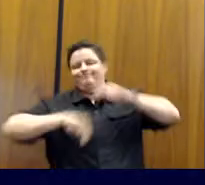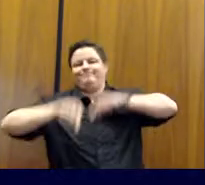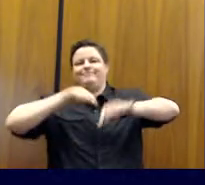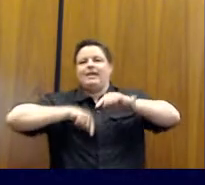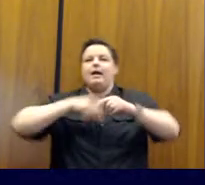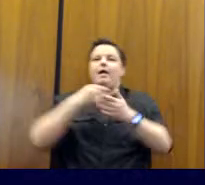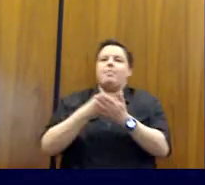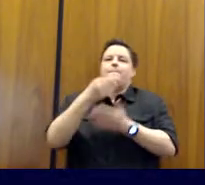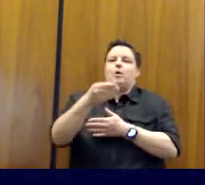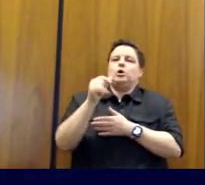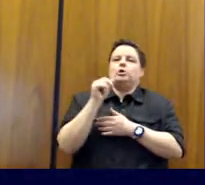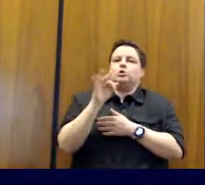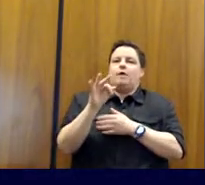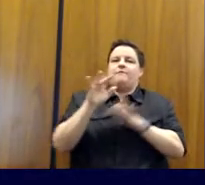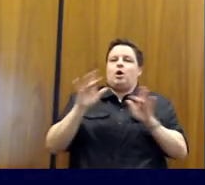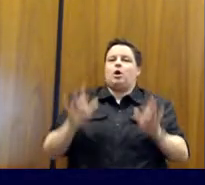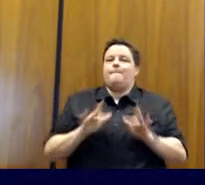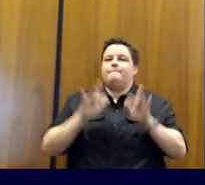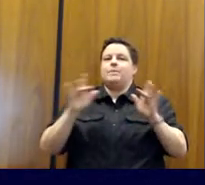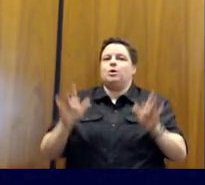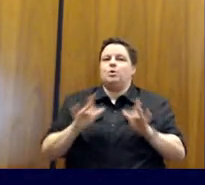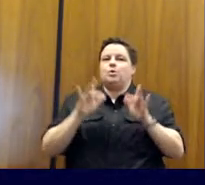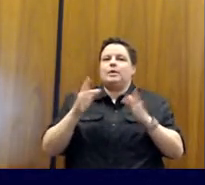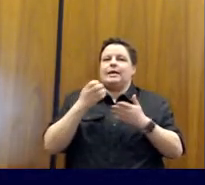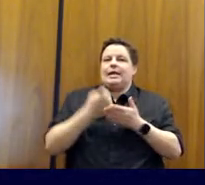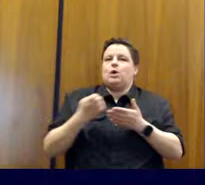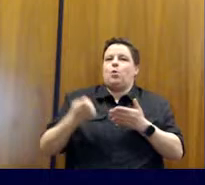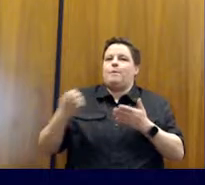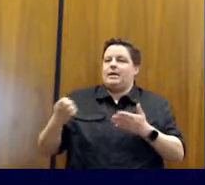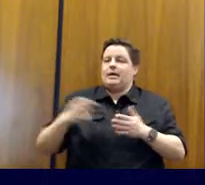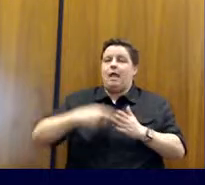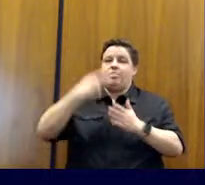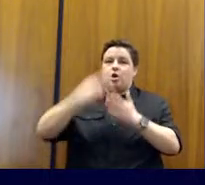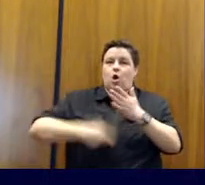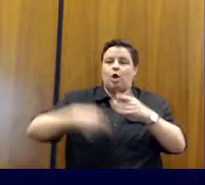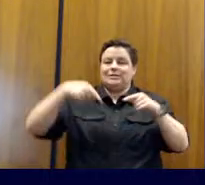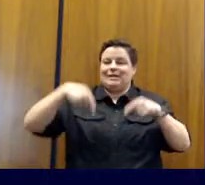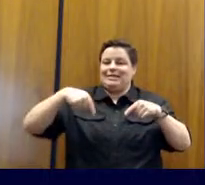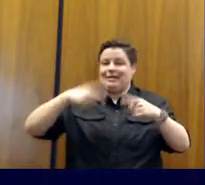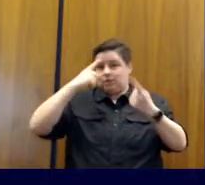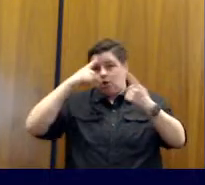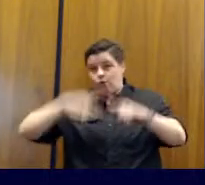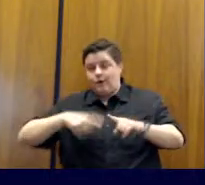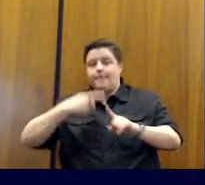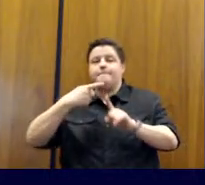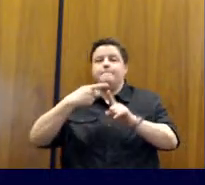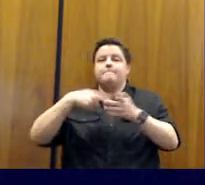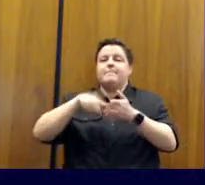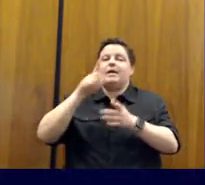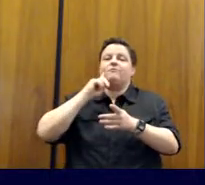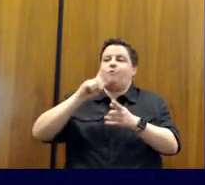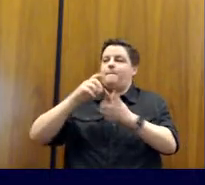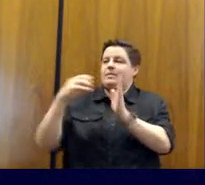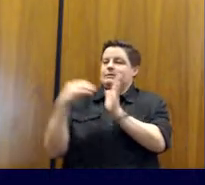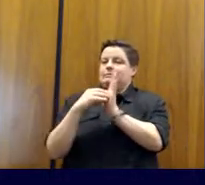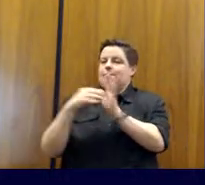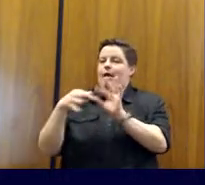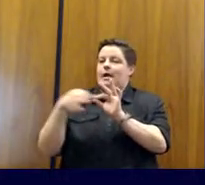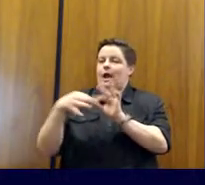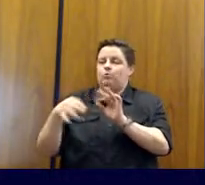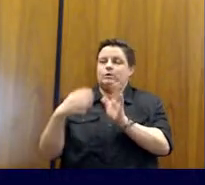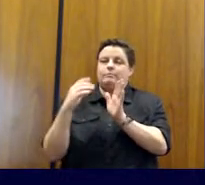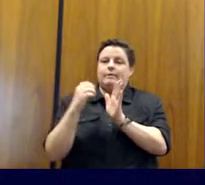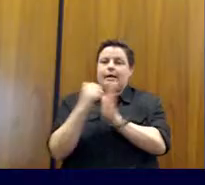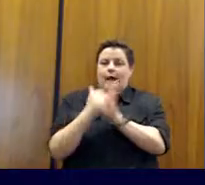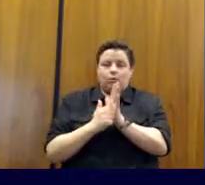the purchase of computing equipment. The cost of this agreement is paid from the following account. Support. I have a motion and